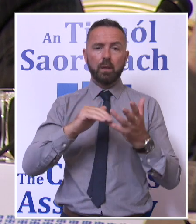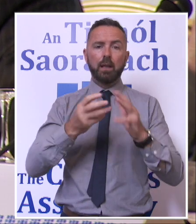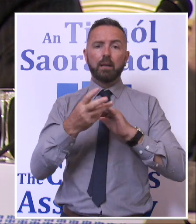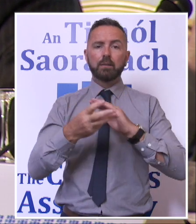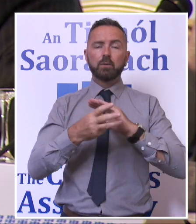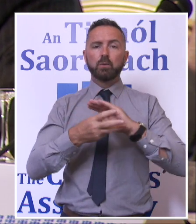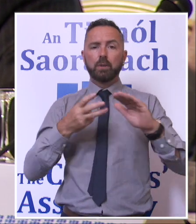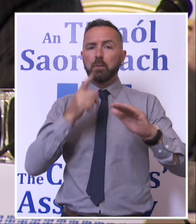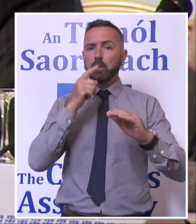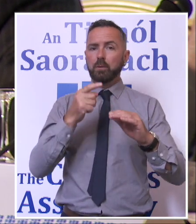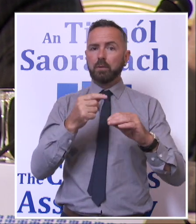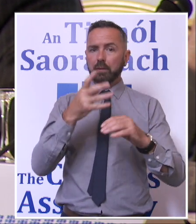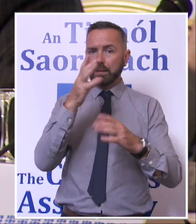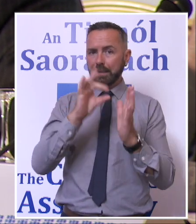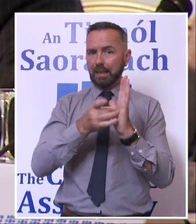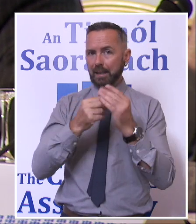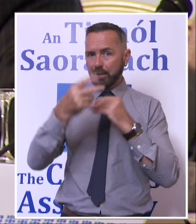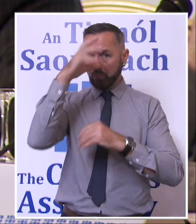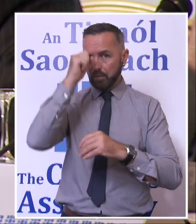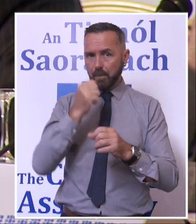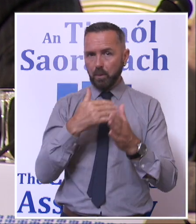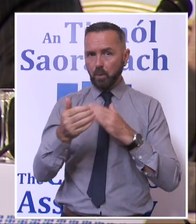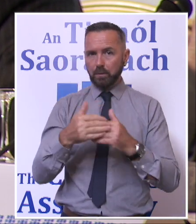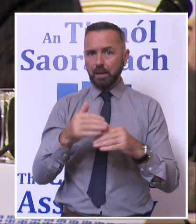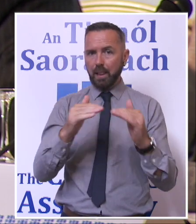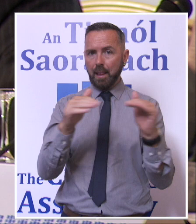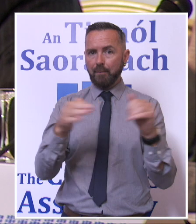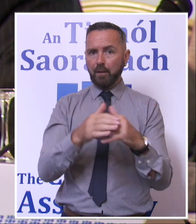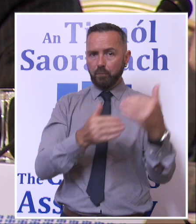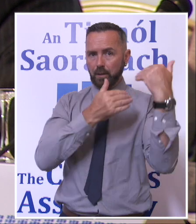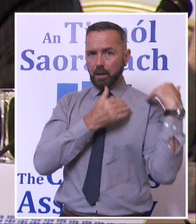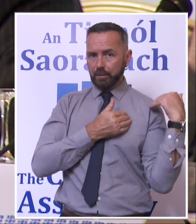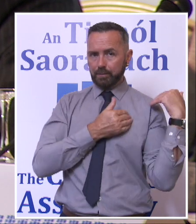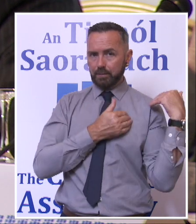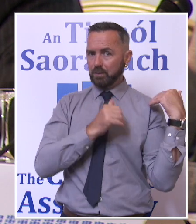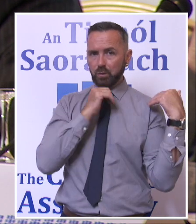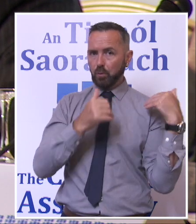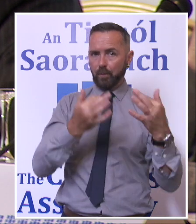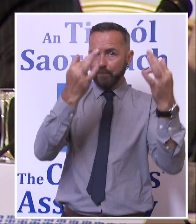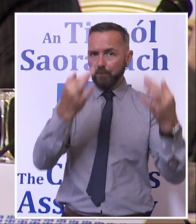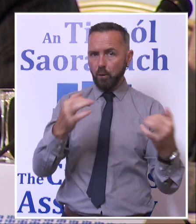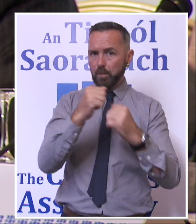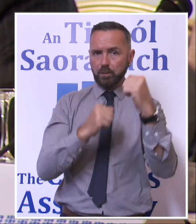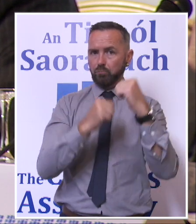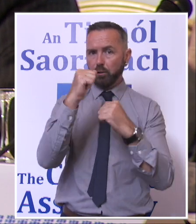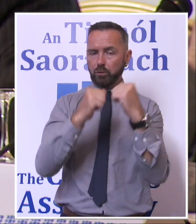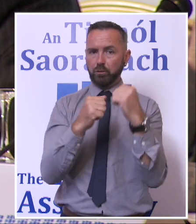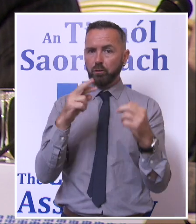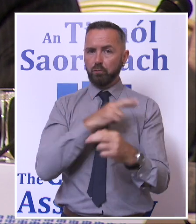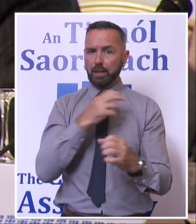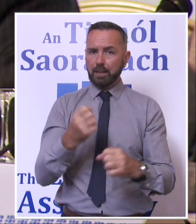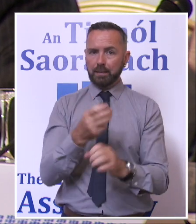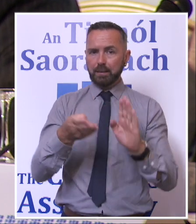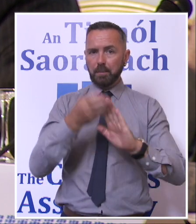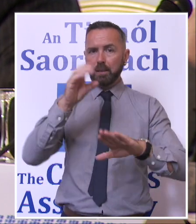reliance on personal contact and informality. There's no formal structure as such. So it really is built around